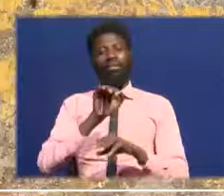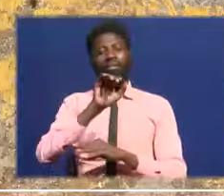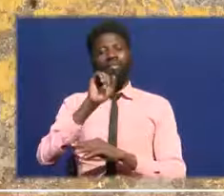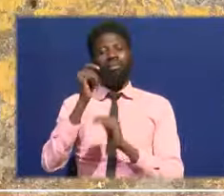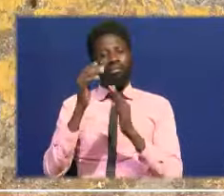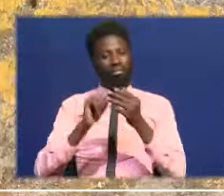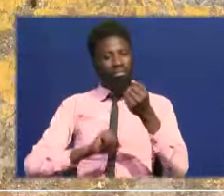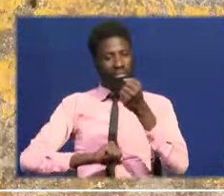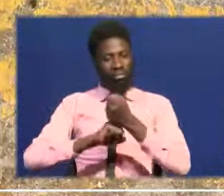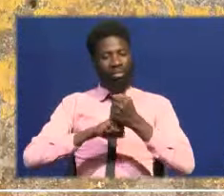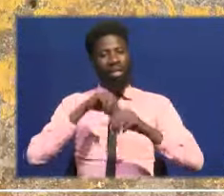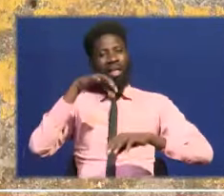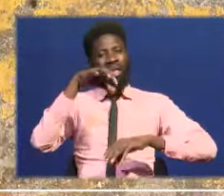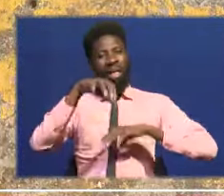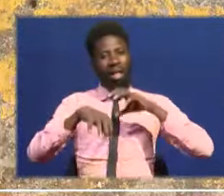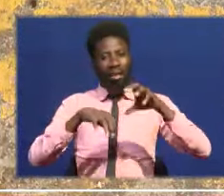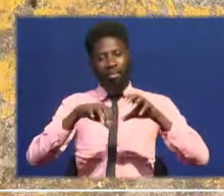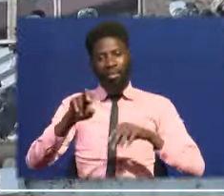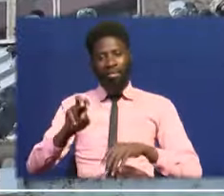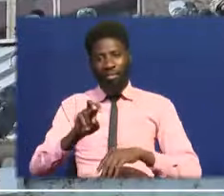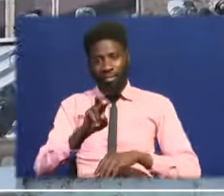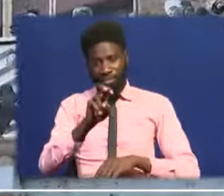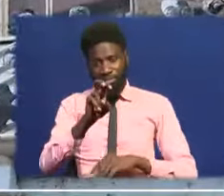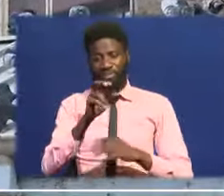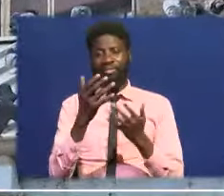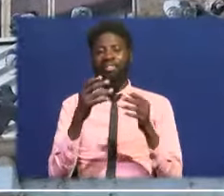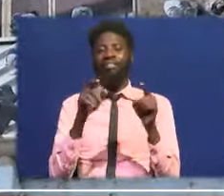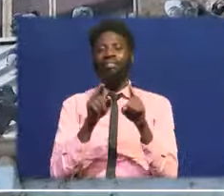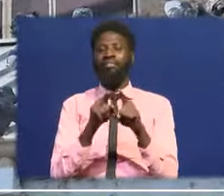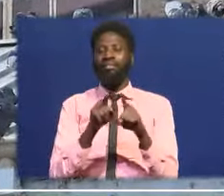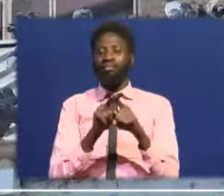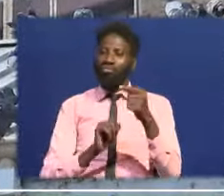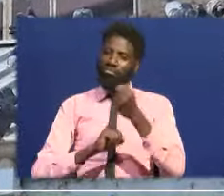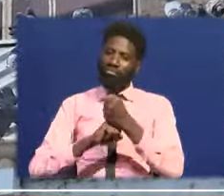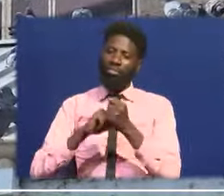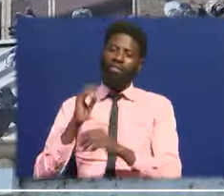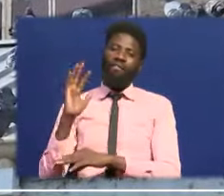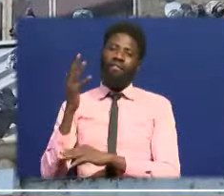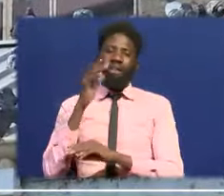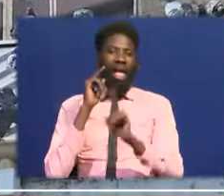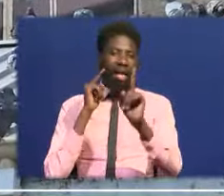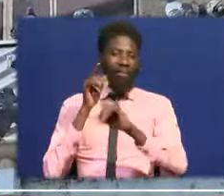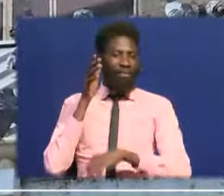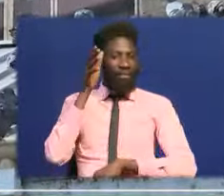support wildlife and protect the country's flora and fauna for the sake of future generations.